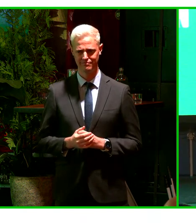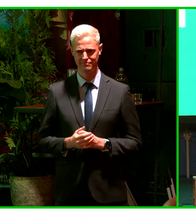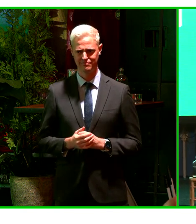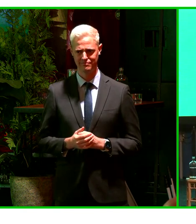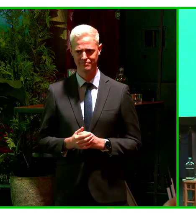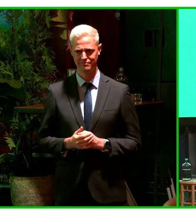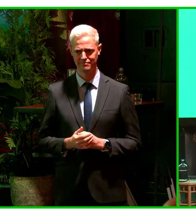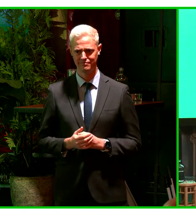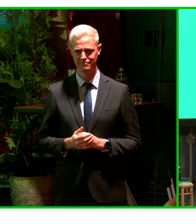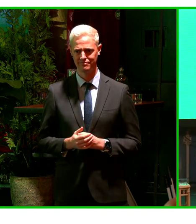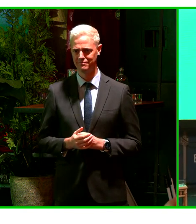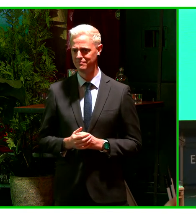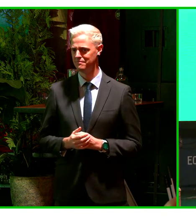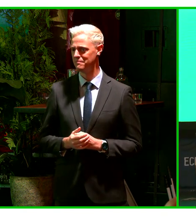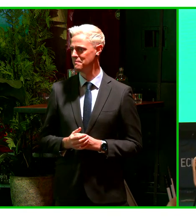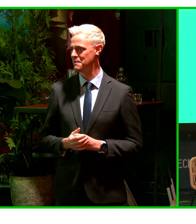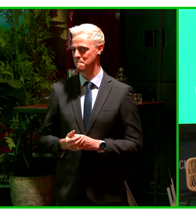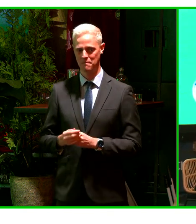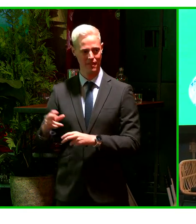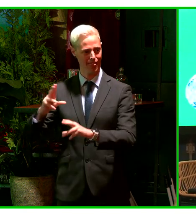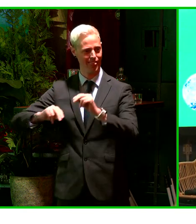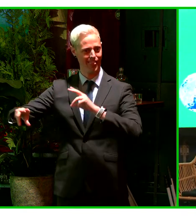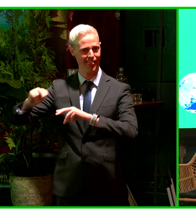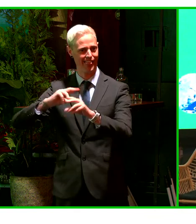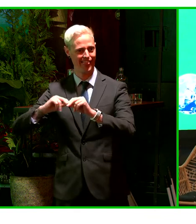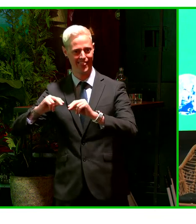up in Glasgow. Yeah.